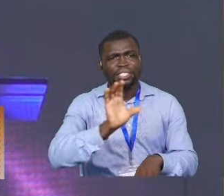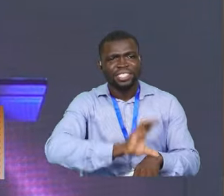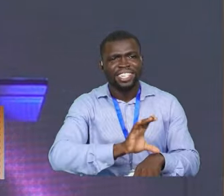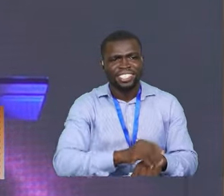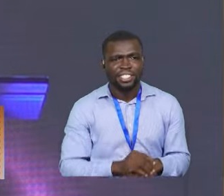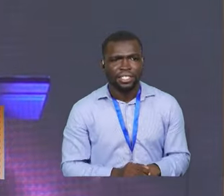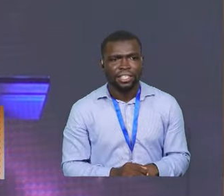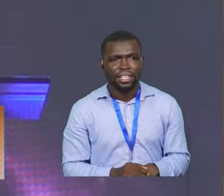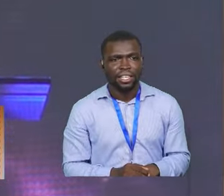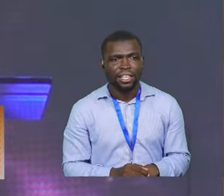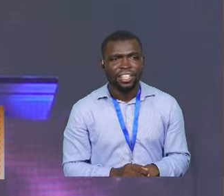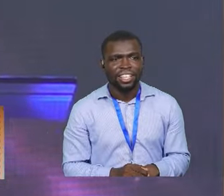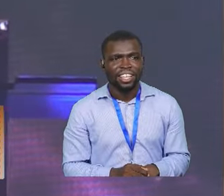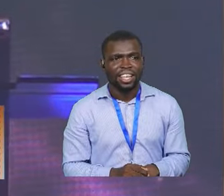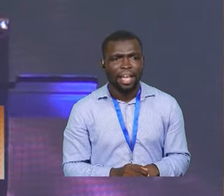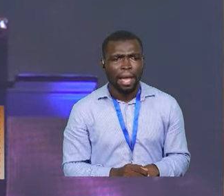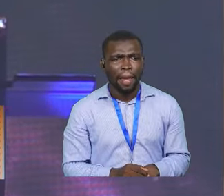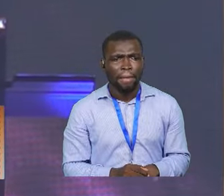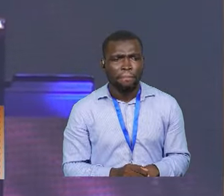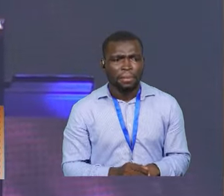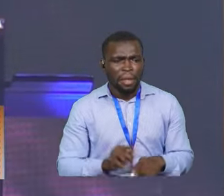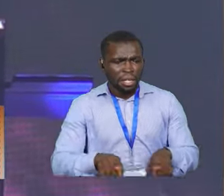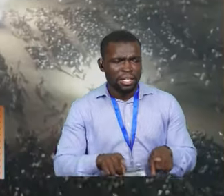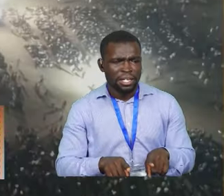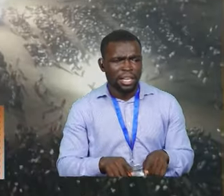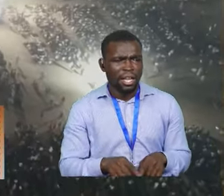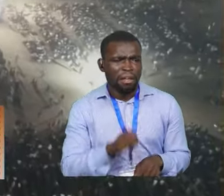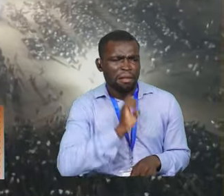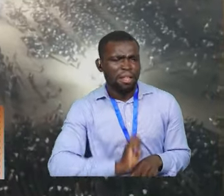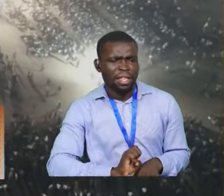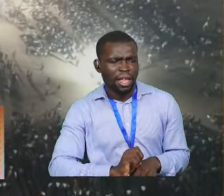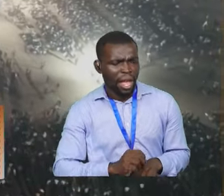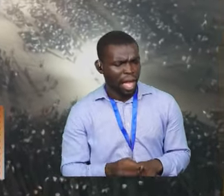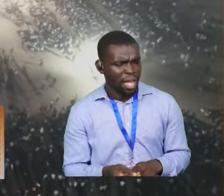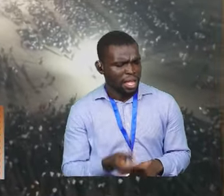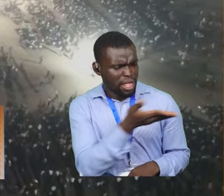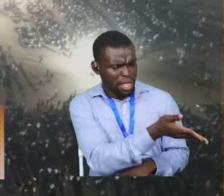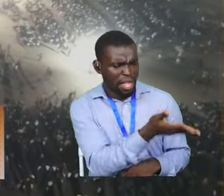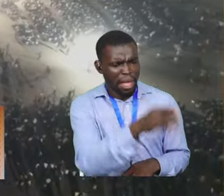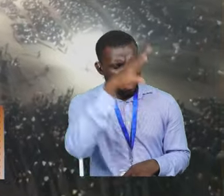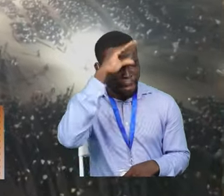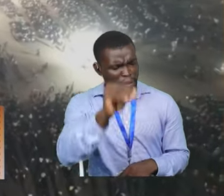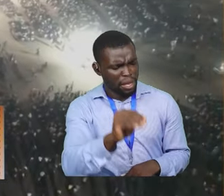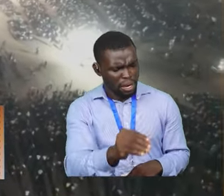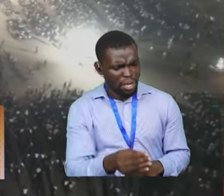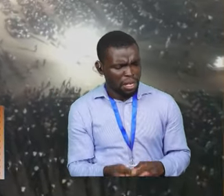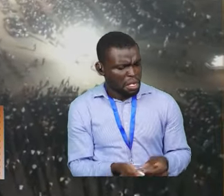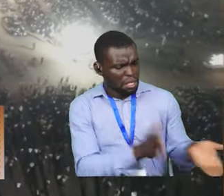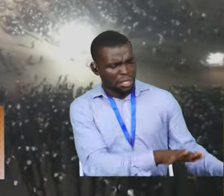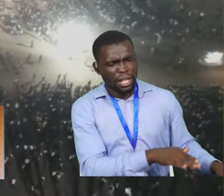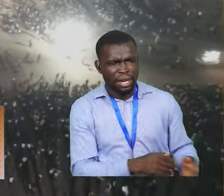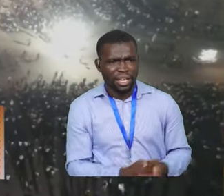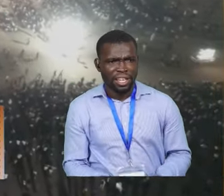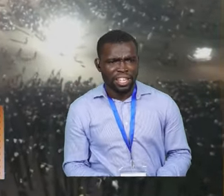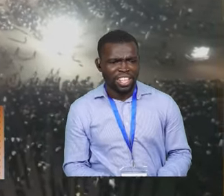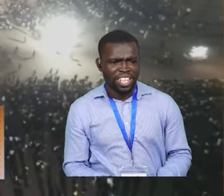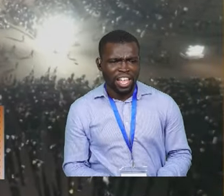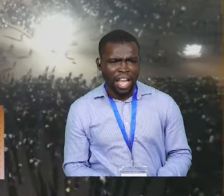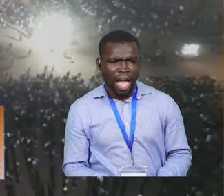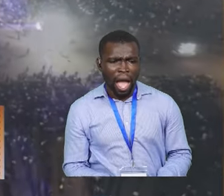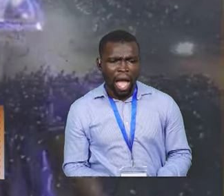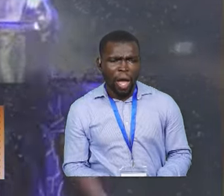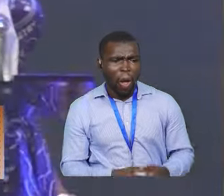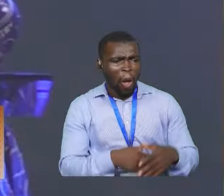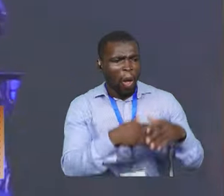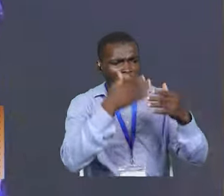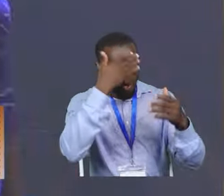of the elders were saying, this gentleman is dead. What the neighbor saw Pentecost, I share. They are just coming